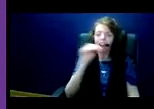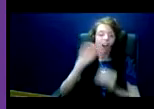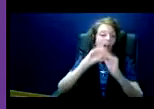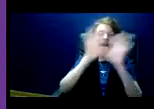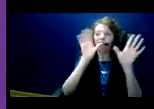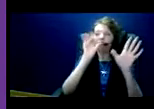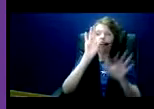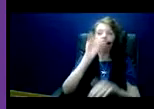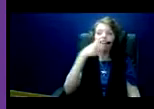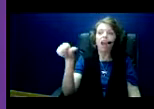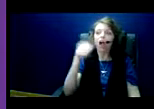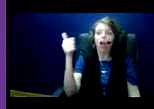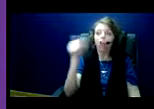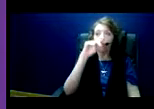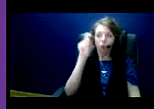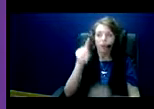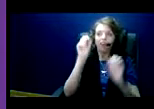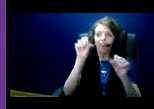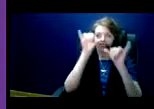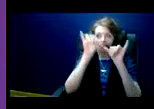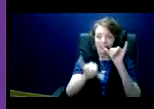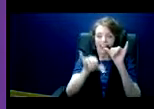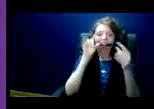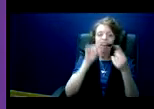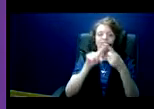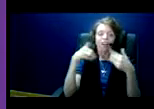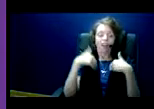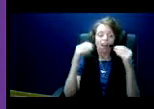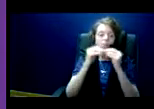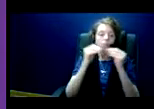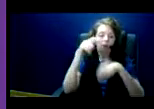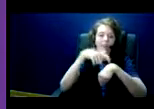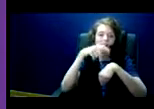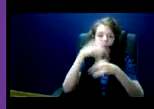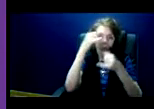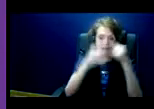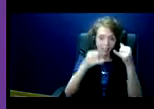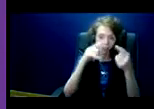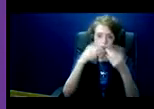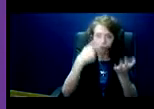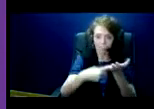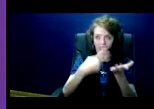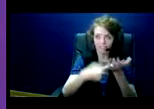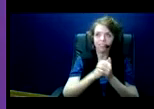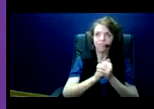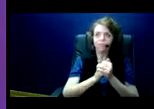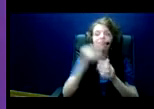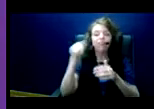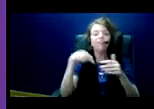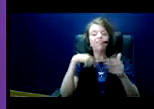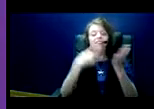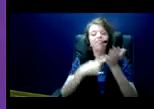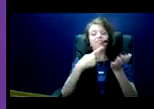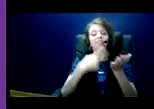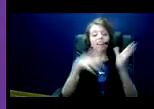questions emerge, those can stay in the chat until we have a little bit of time at the end to discuss. This is a discussion-based session, so we hope that we'll be able to